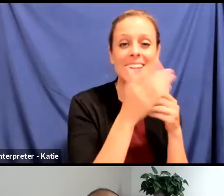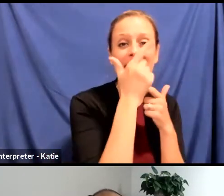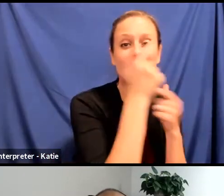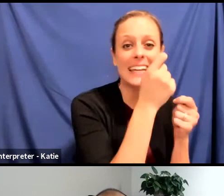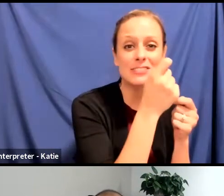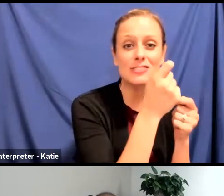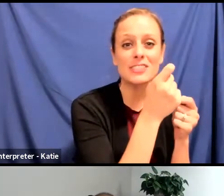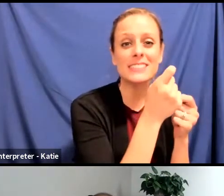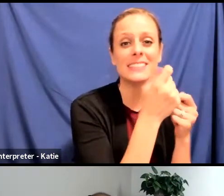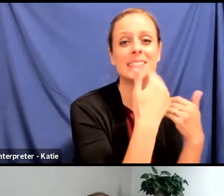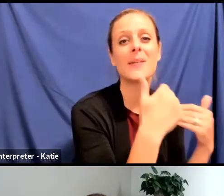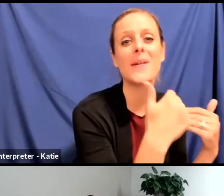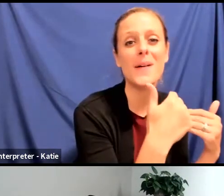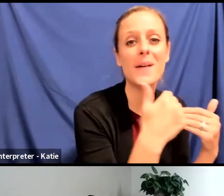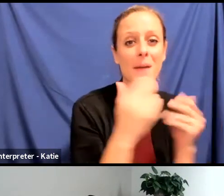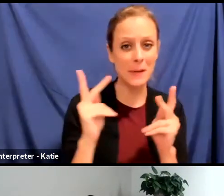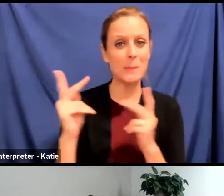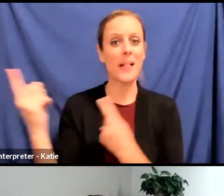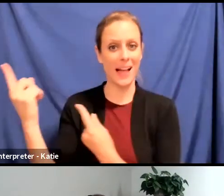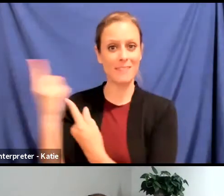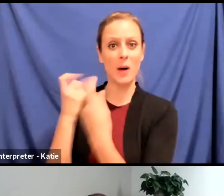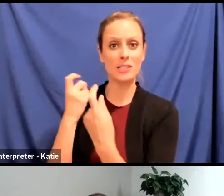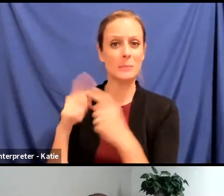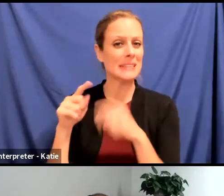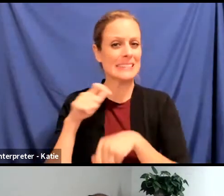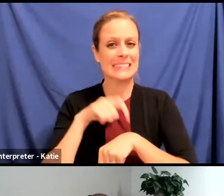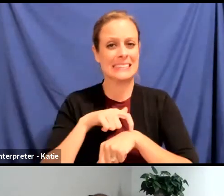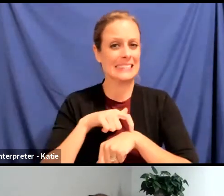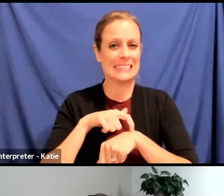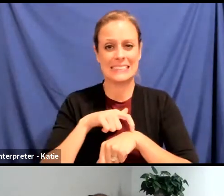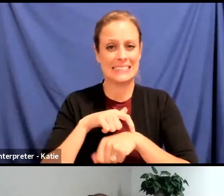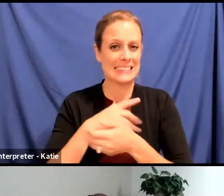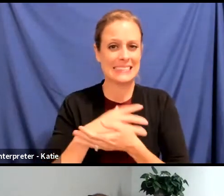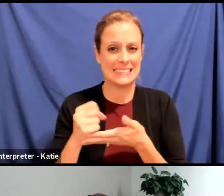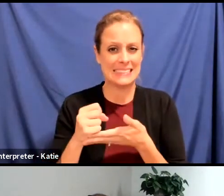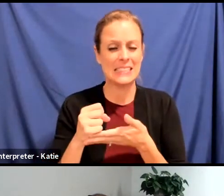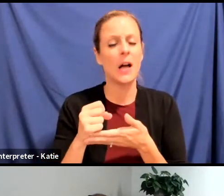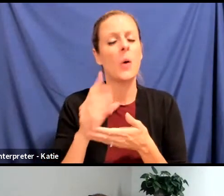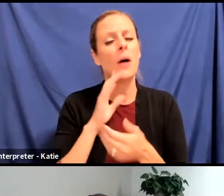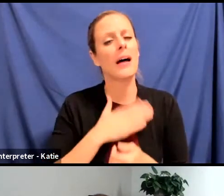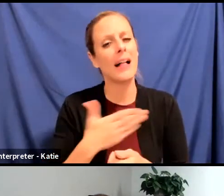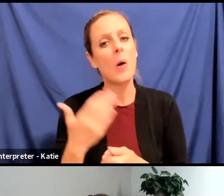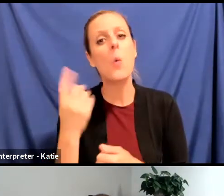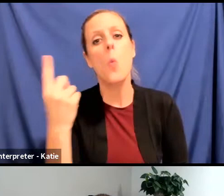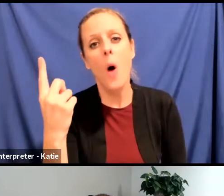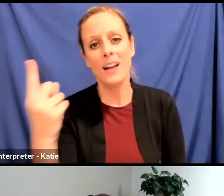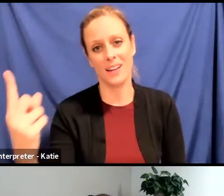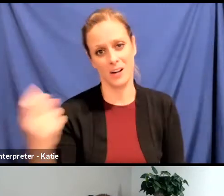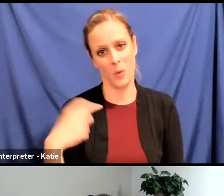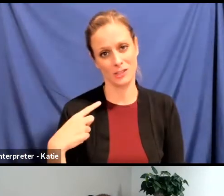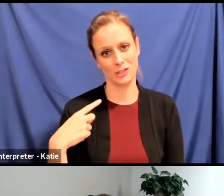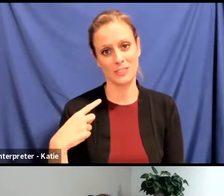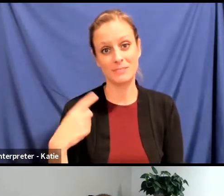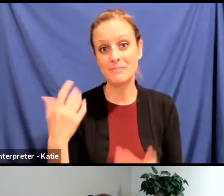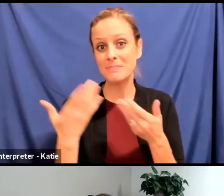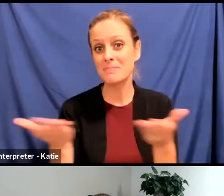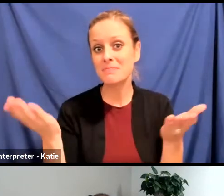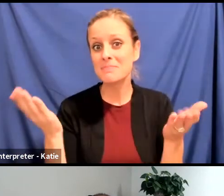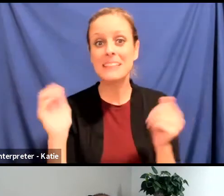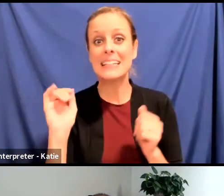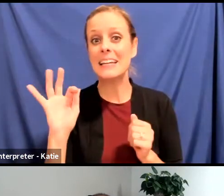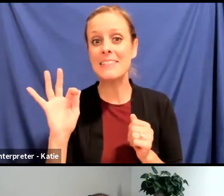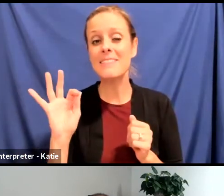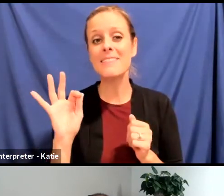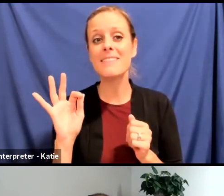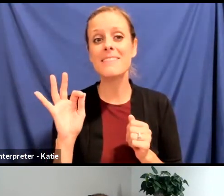questions. We are at time, but I think we can at least take one question, at least one, if there's